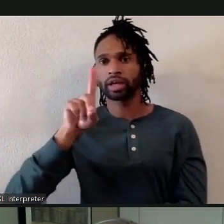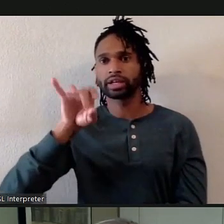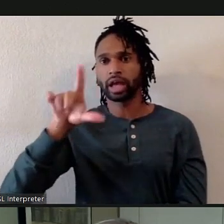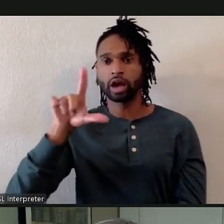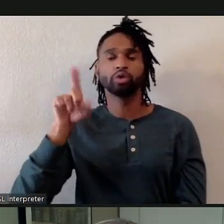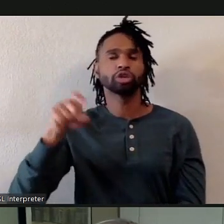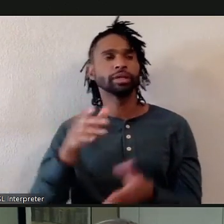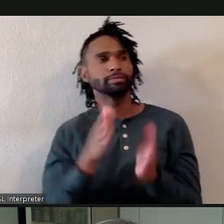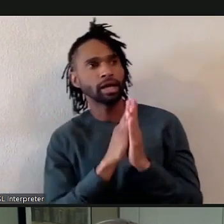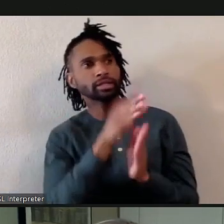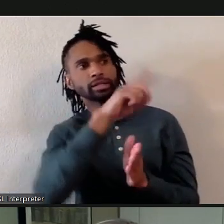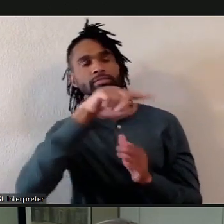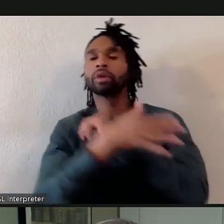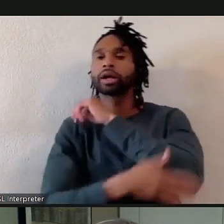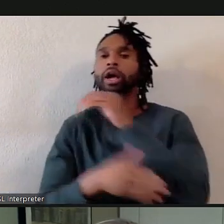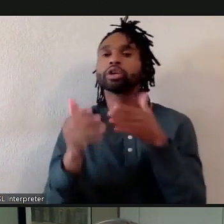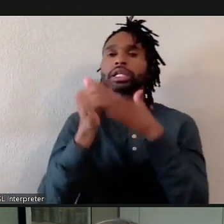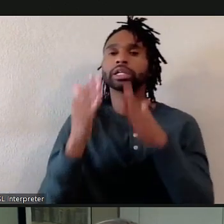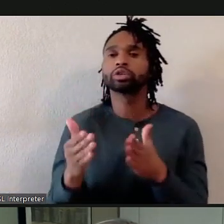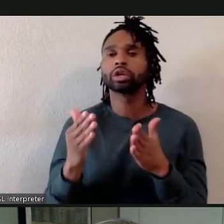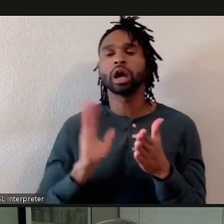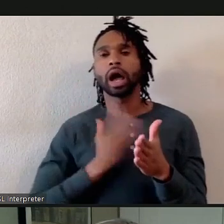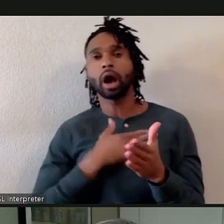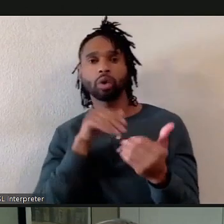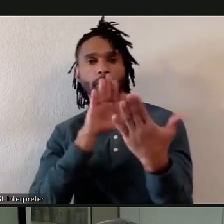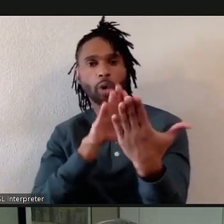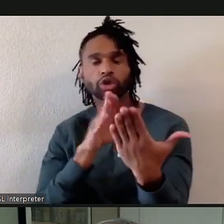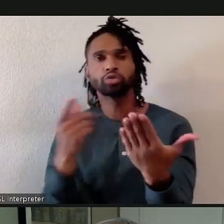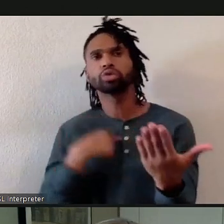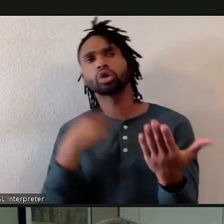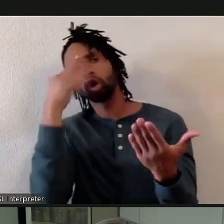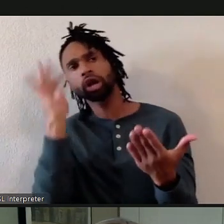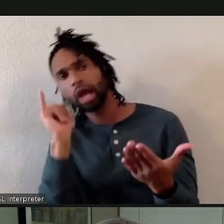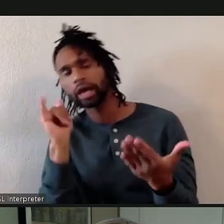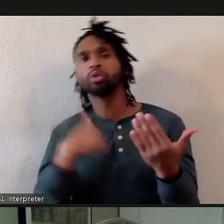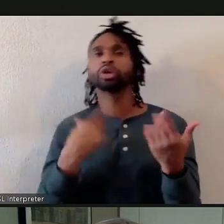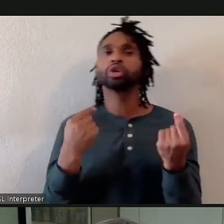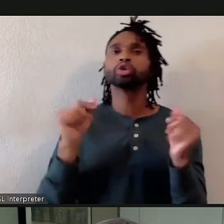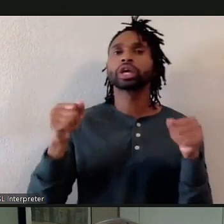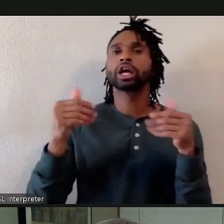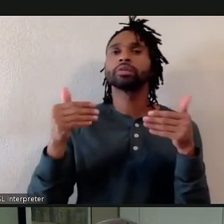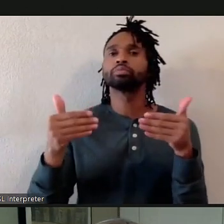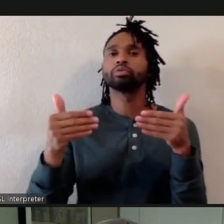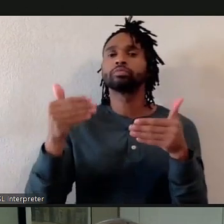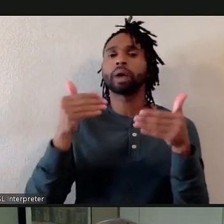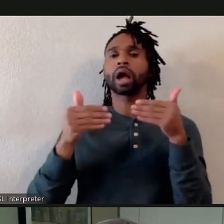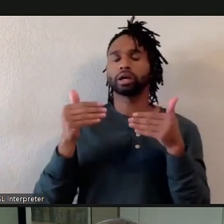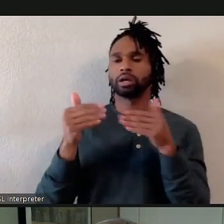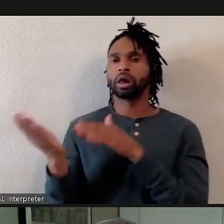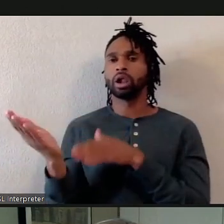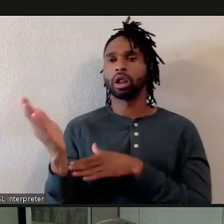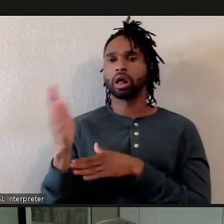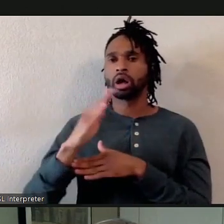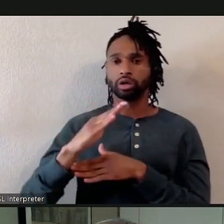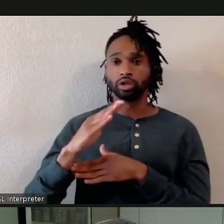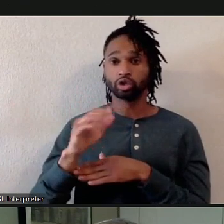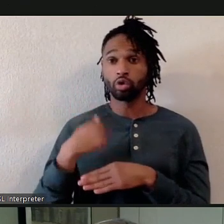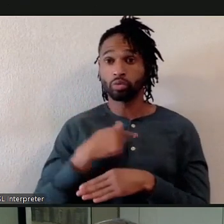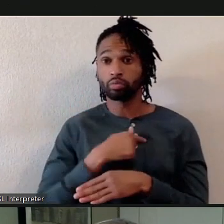leaders about what our approaches are going to be so that we can move backwards, so that we can control